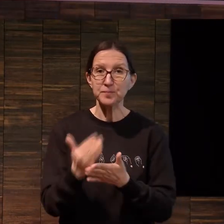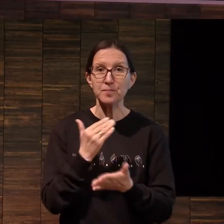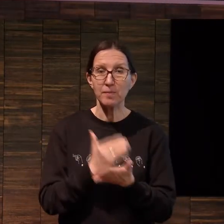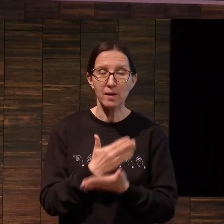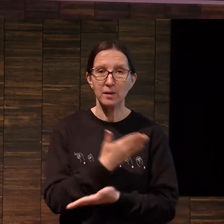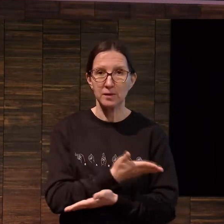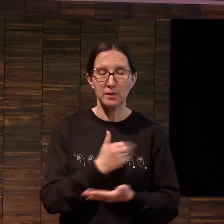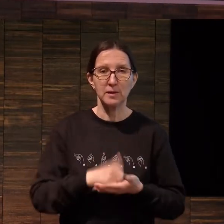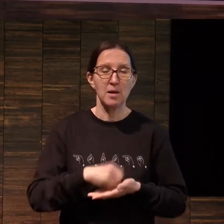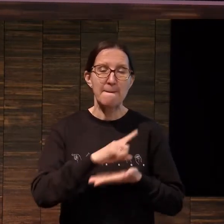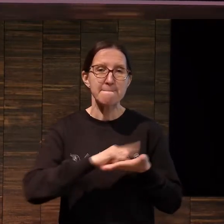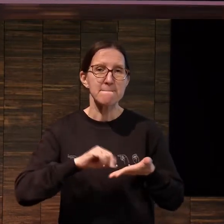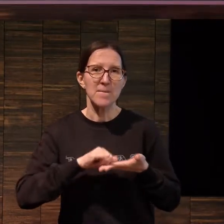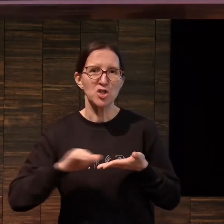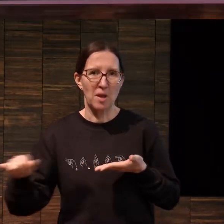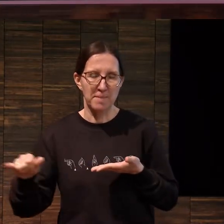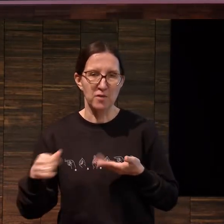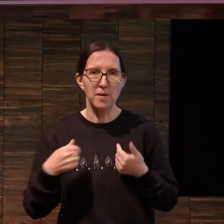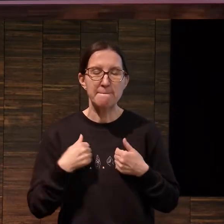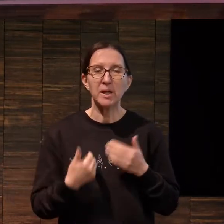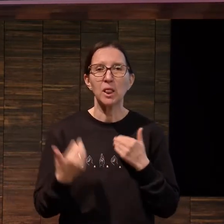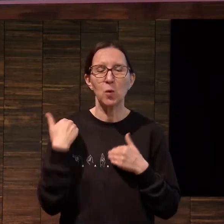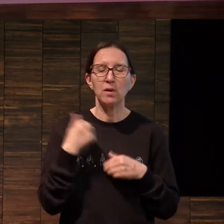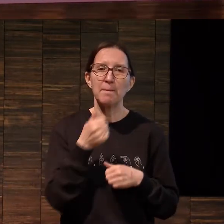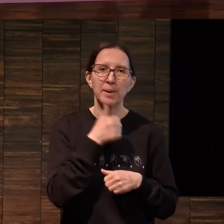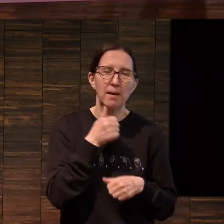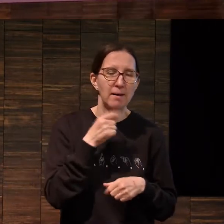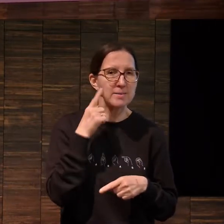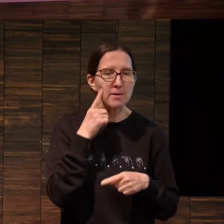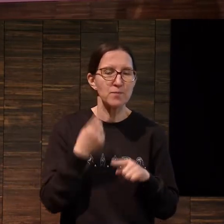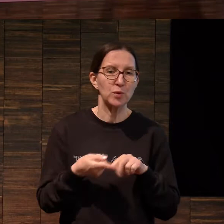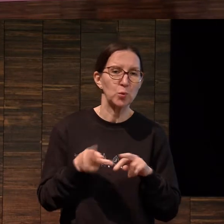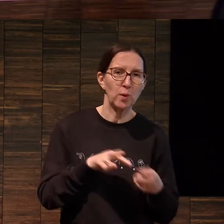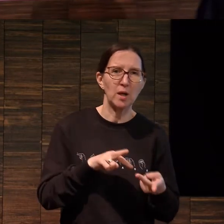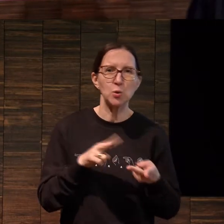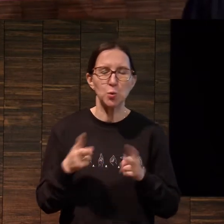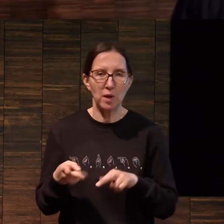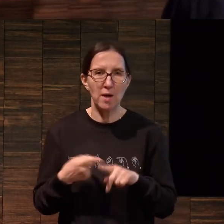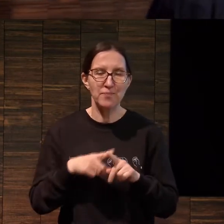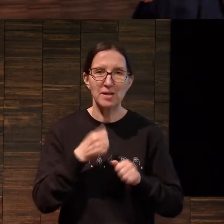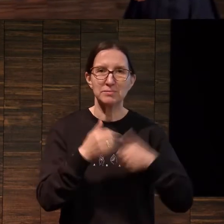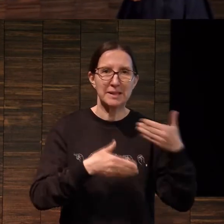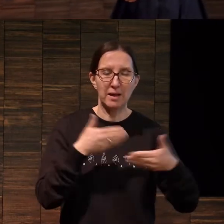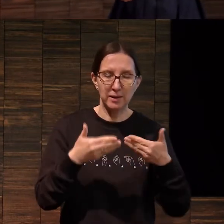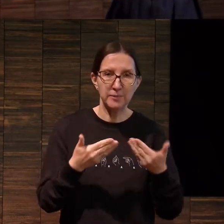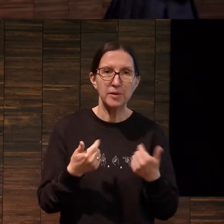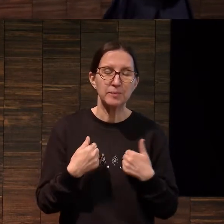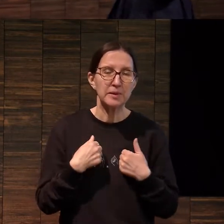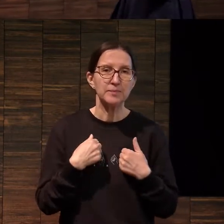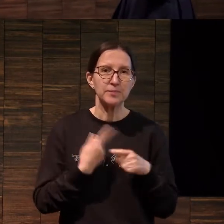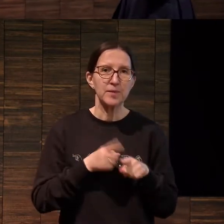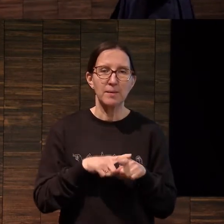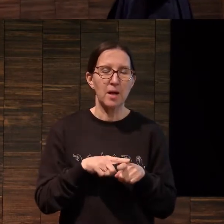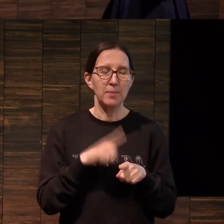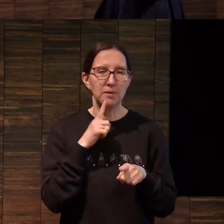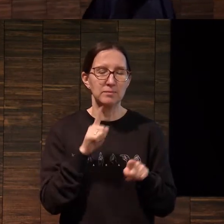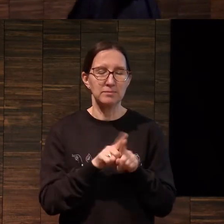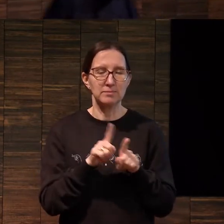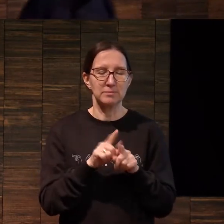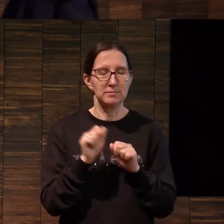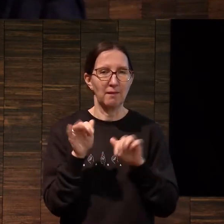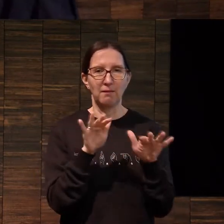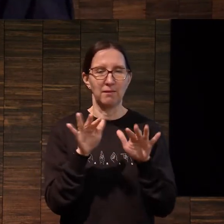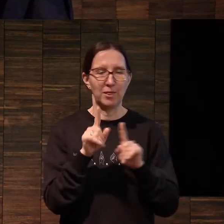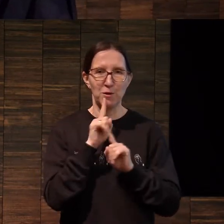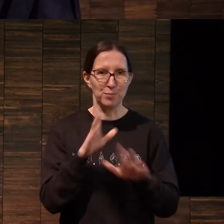me. Right, let's start. Scaling is my first point. We have reshuffled the slides a little